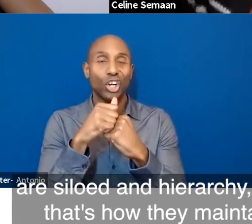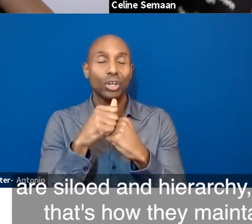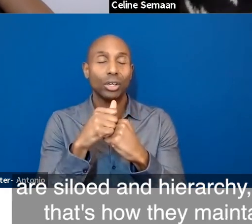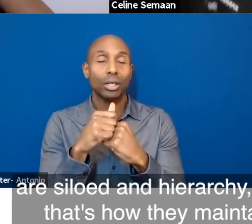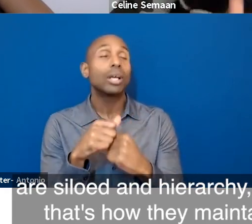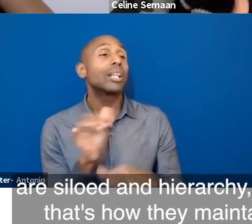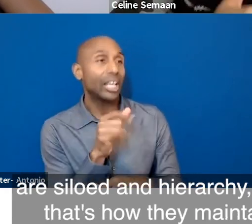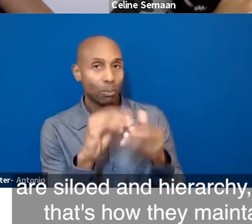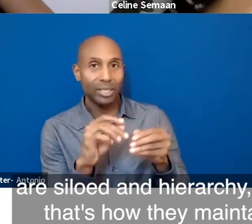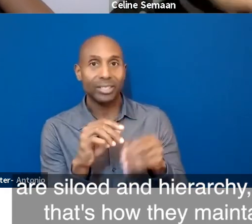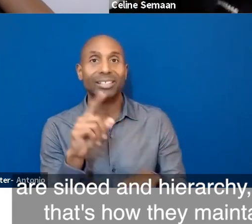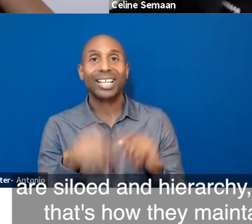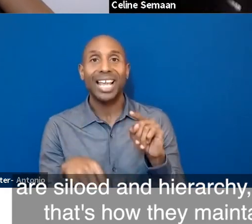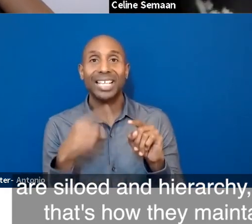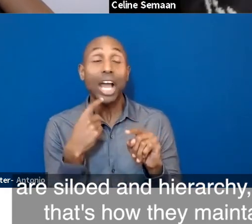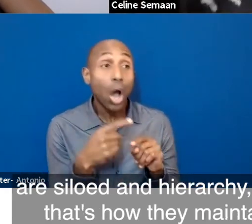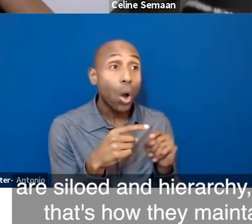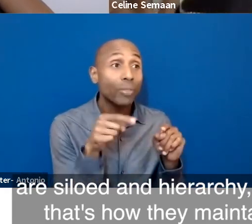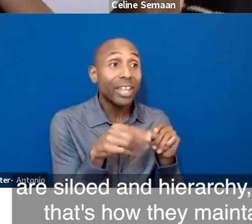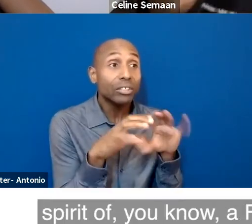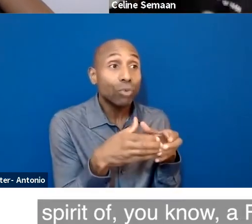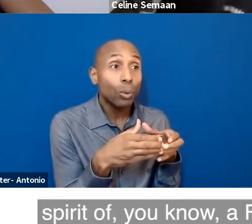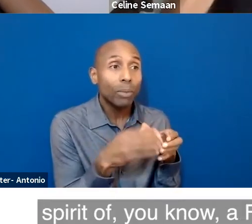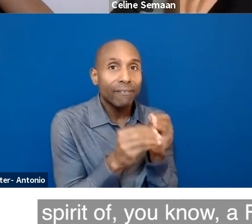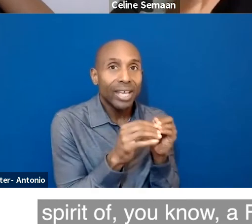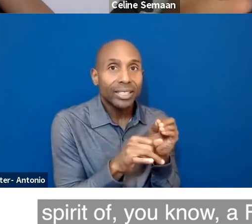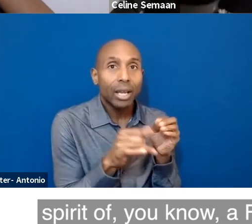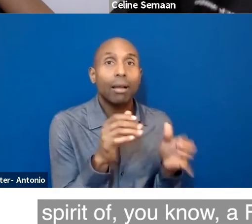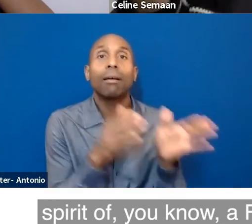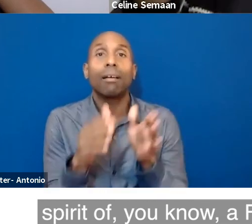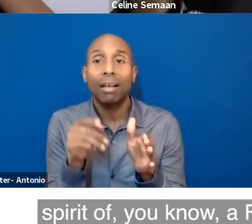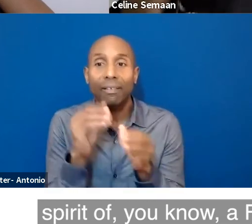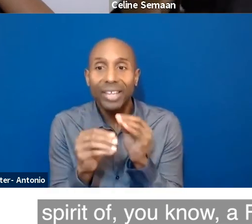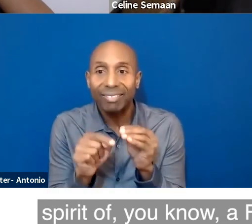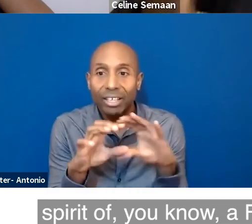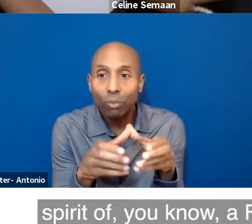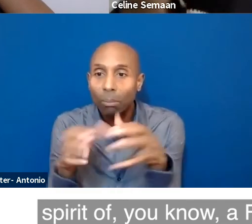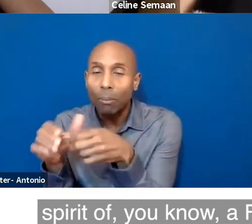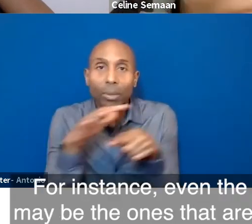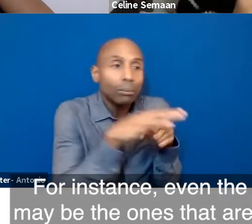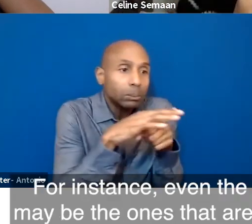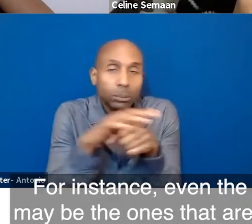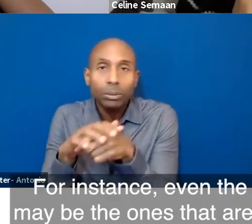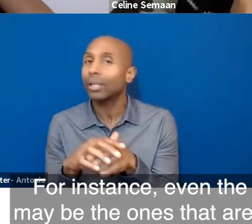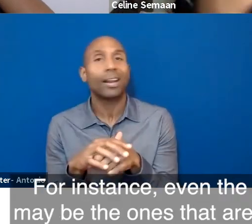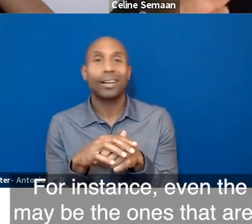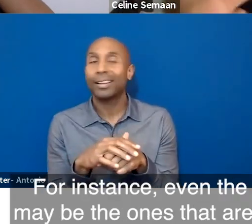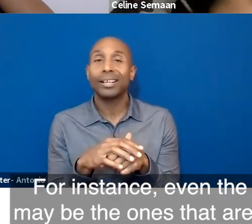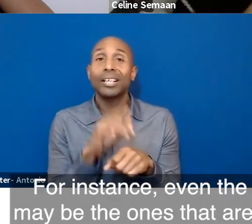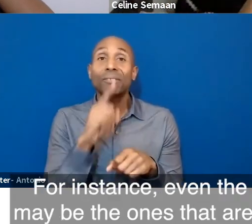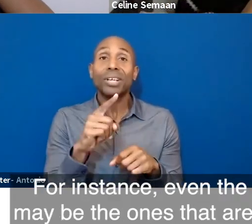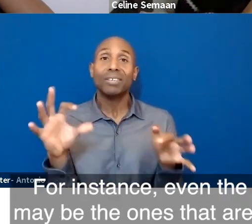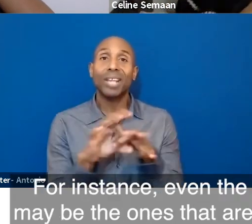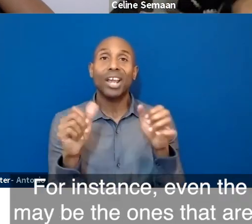siloed and hierarchicized because that's how they maintain this pyramid of of power. For instance, even the